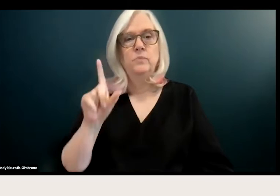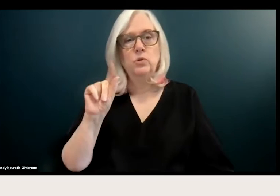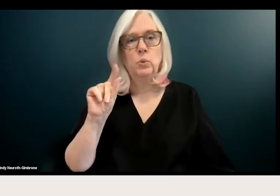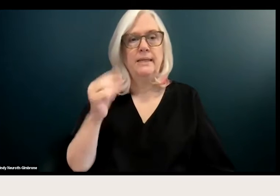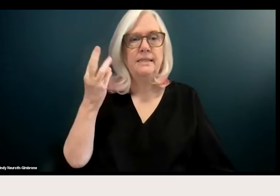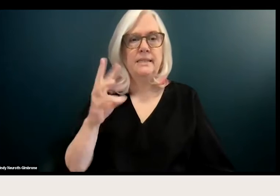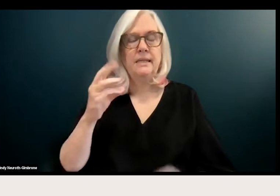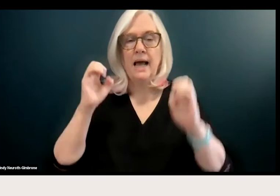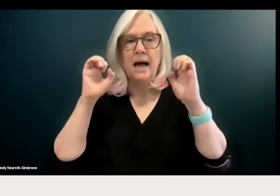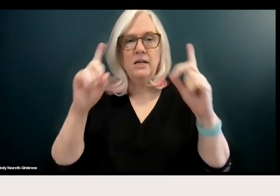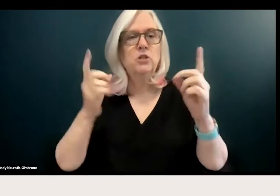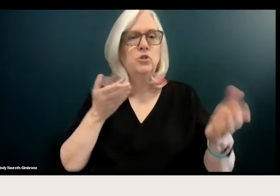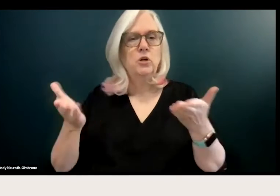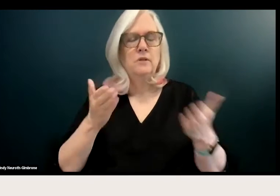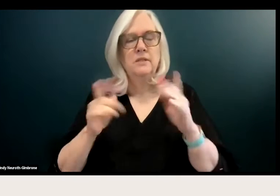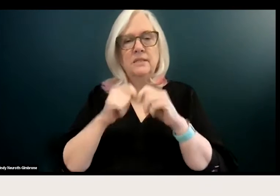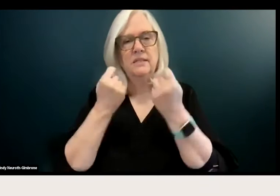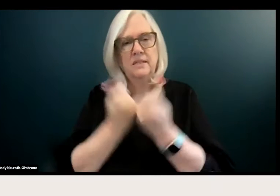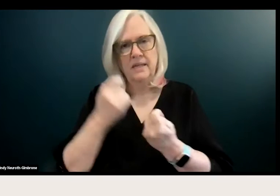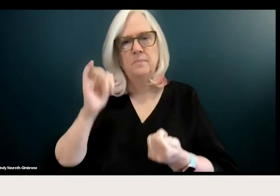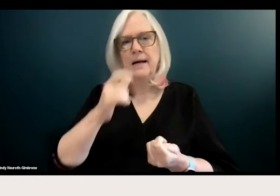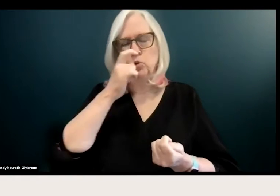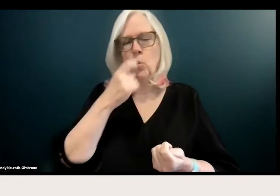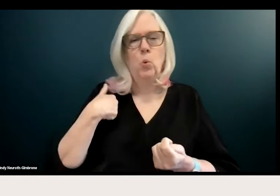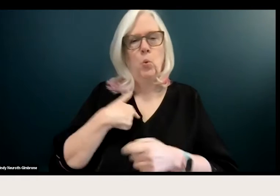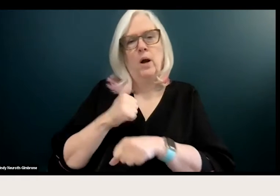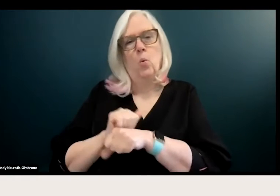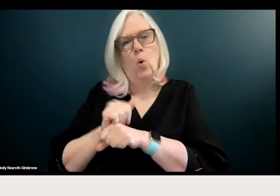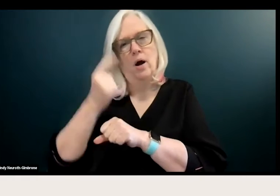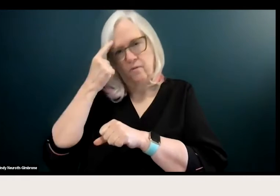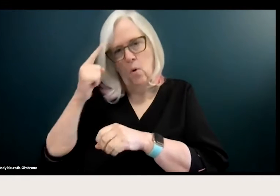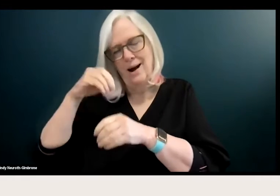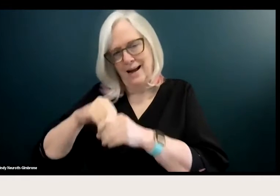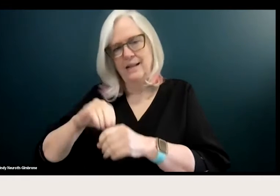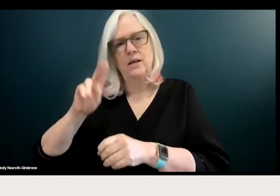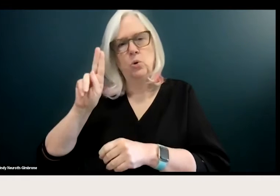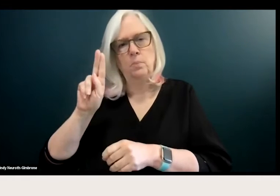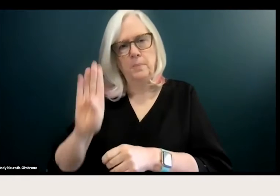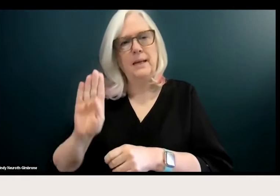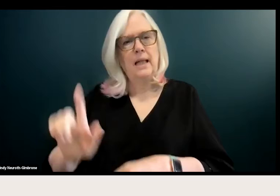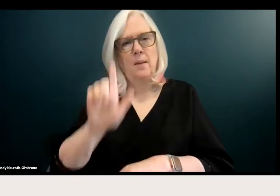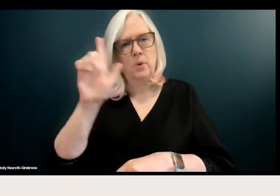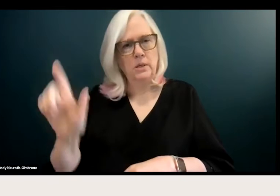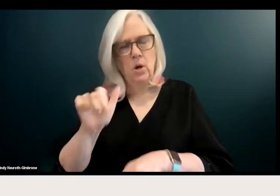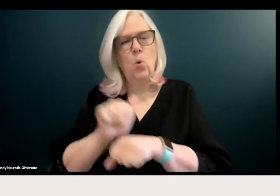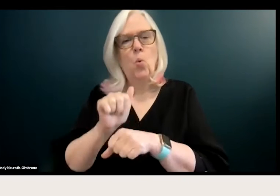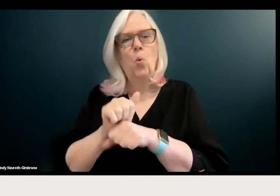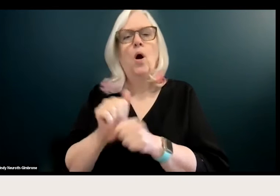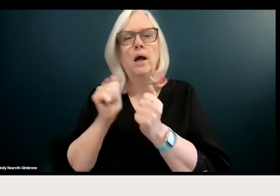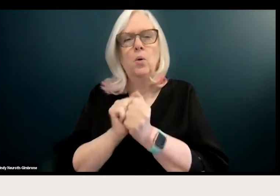Education Services team, which is who we basically work for at the UB Libraries, has been working with a writing and rhetoric